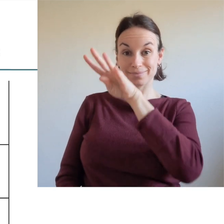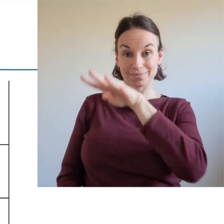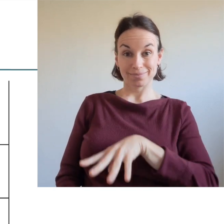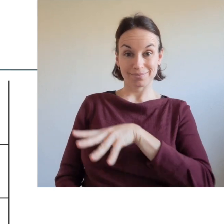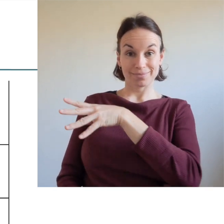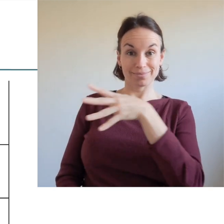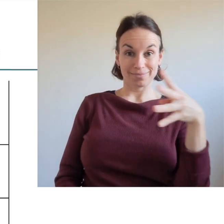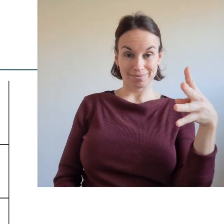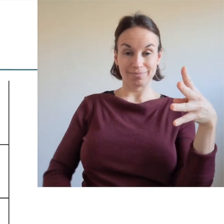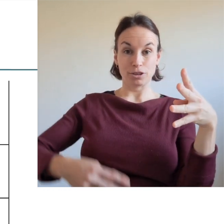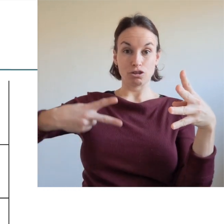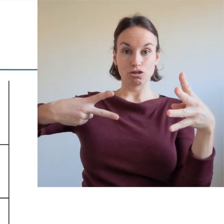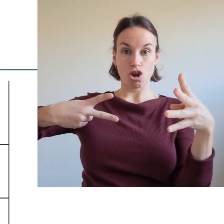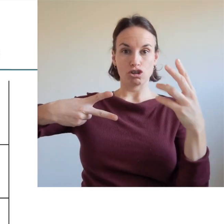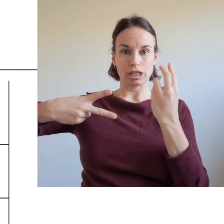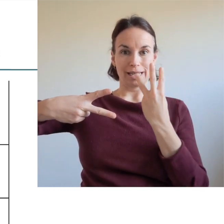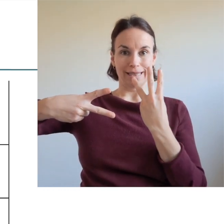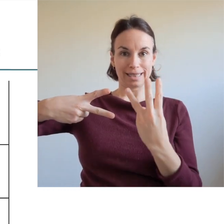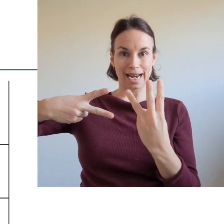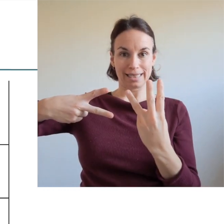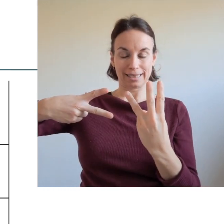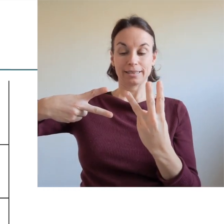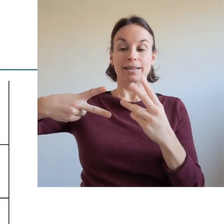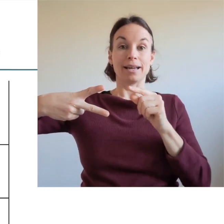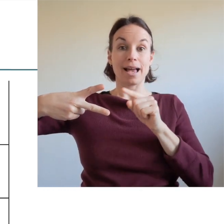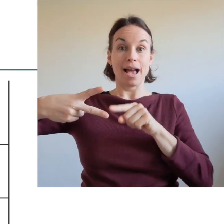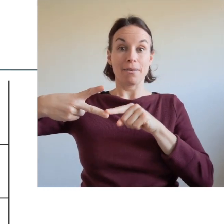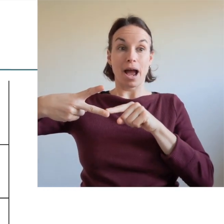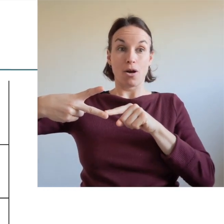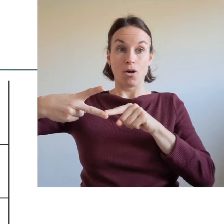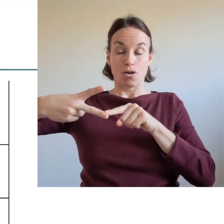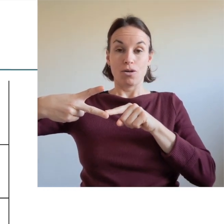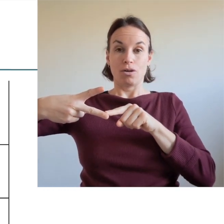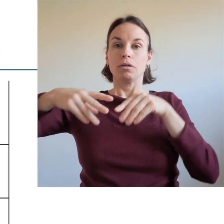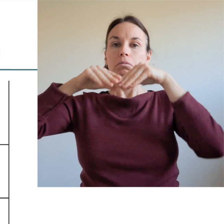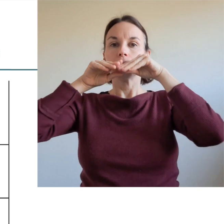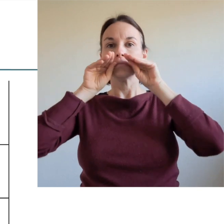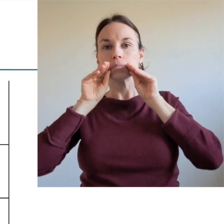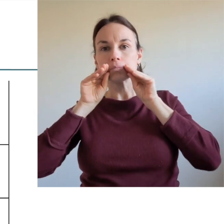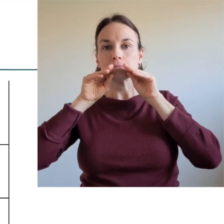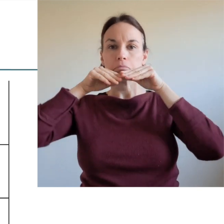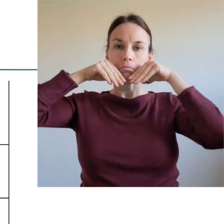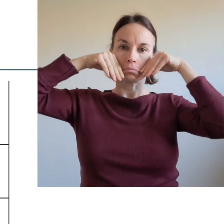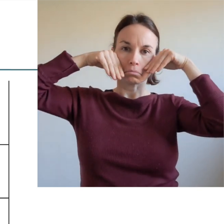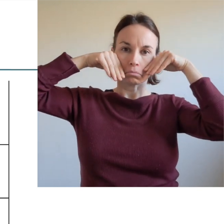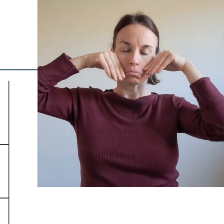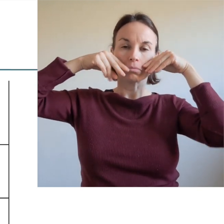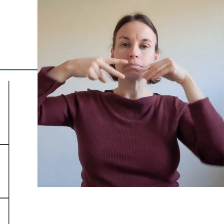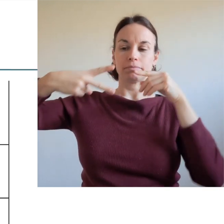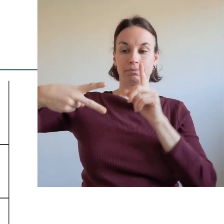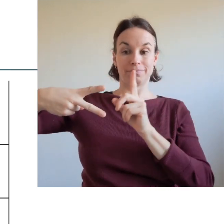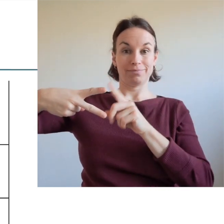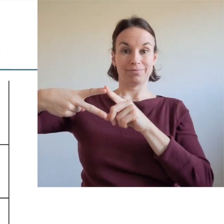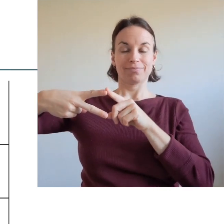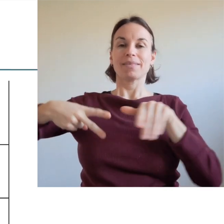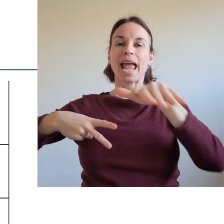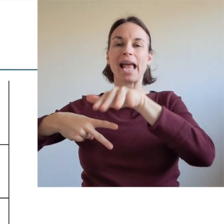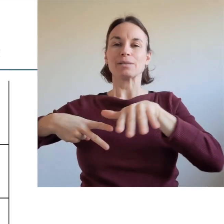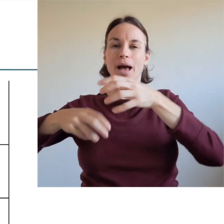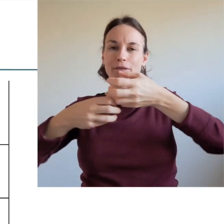As you can see in the slide, the combination of spatial locations and the position of the corners of the